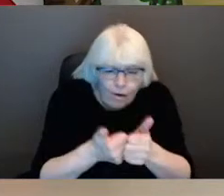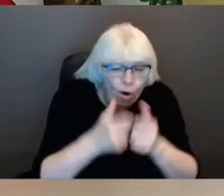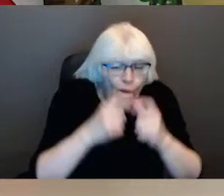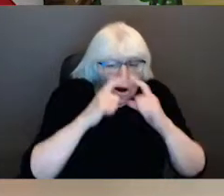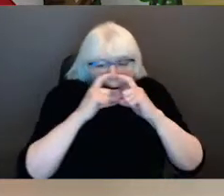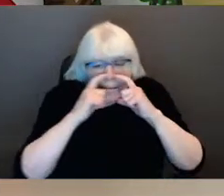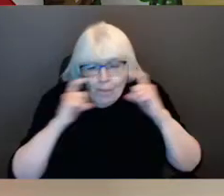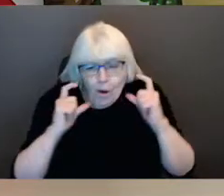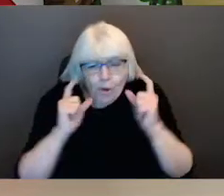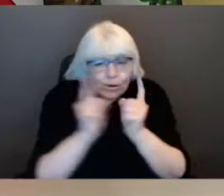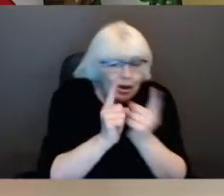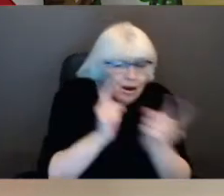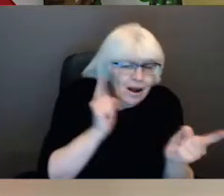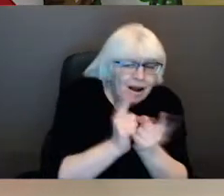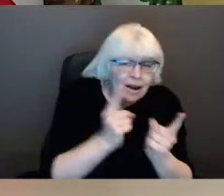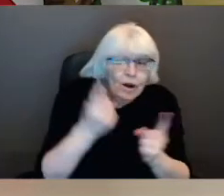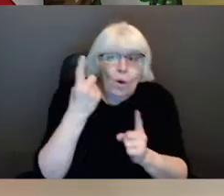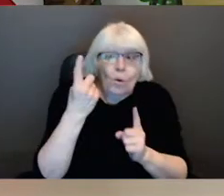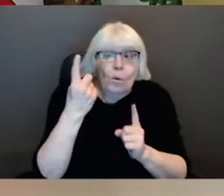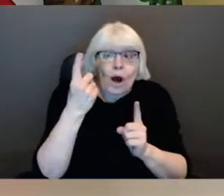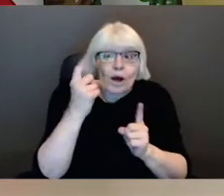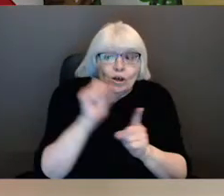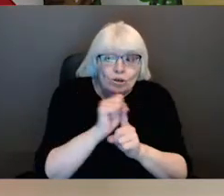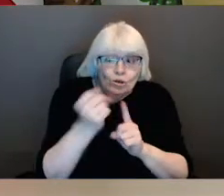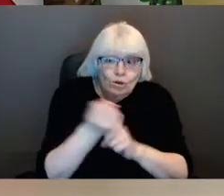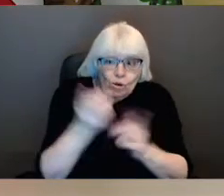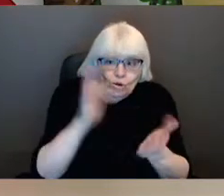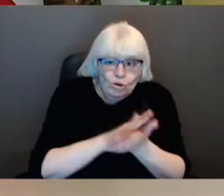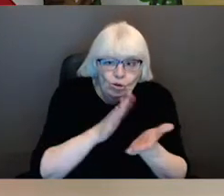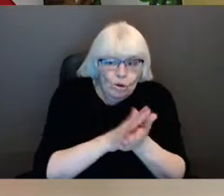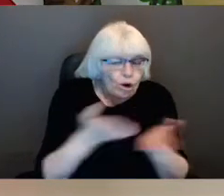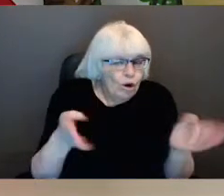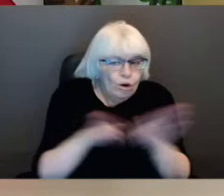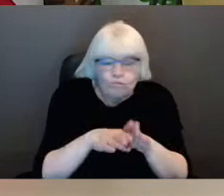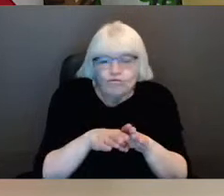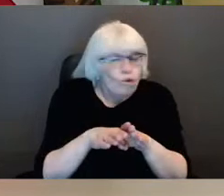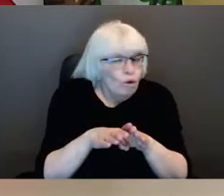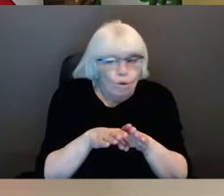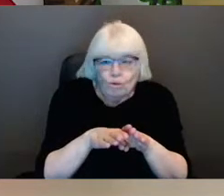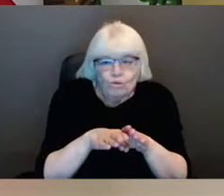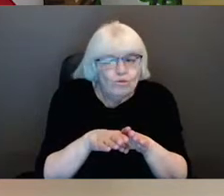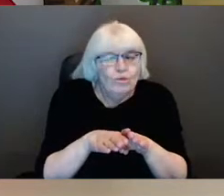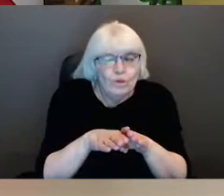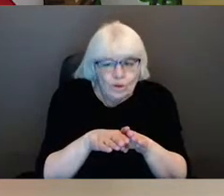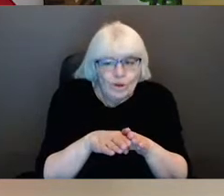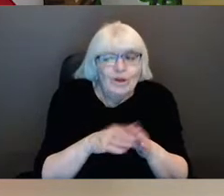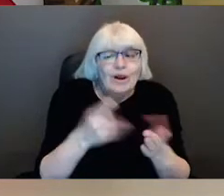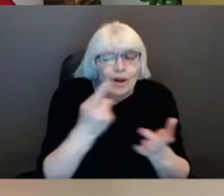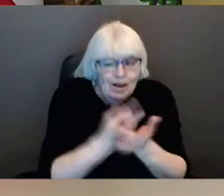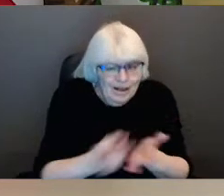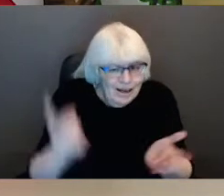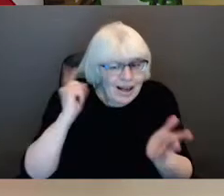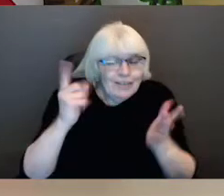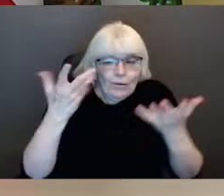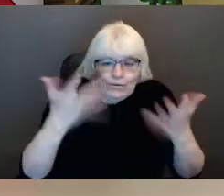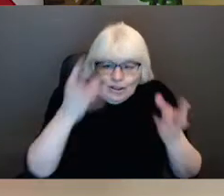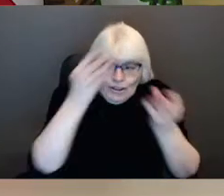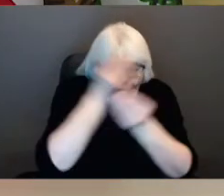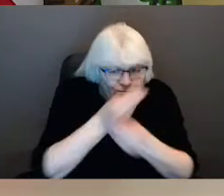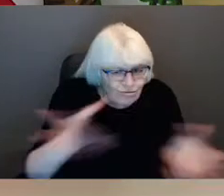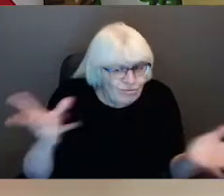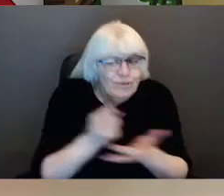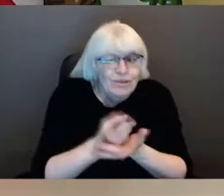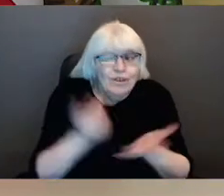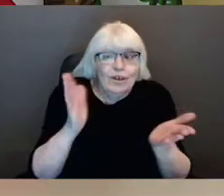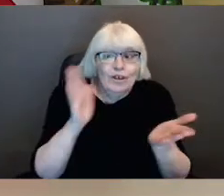would not mean that there's a school closure, and we were clear about that last week. Some of the decisions around school closures will relate to